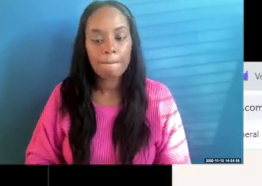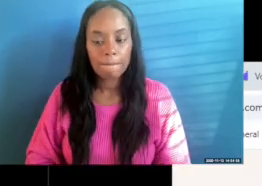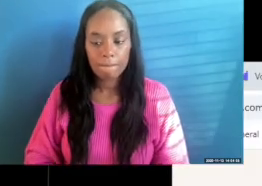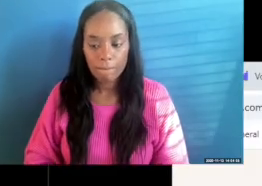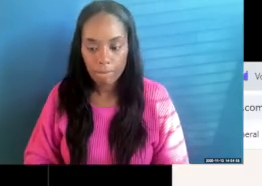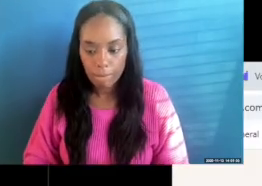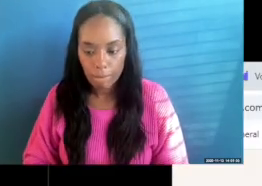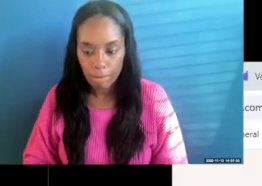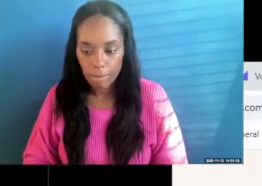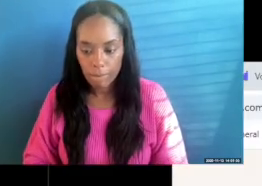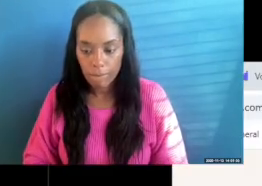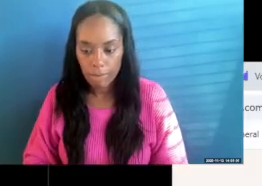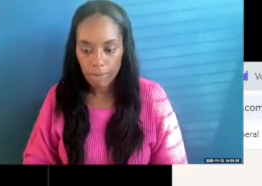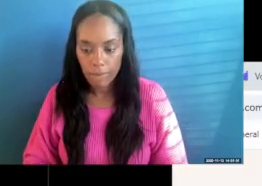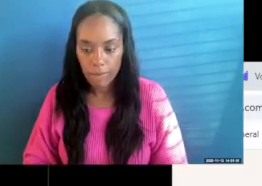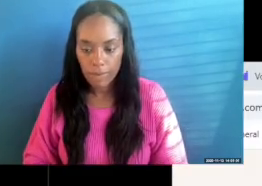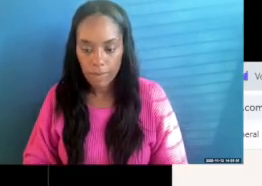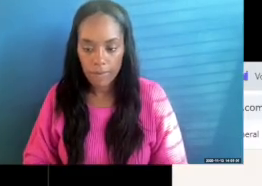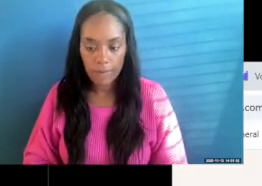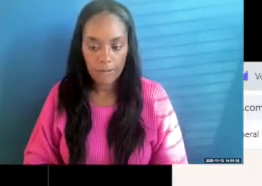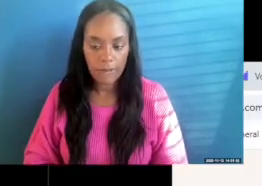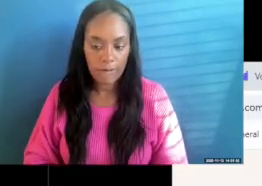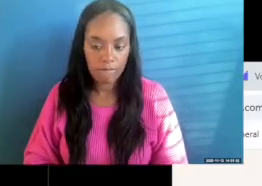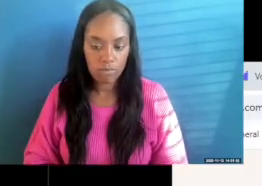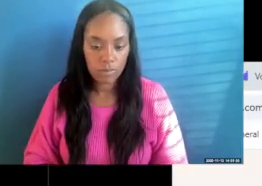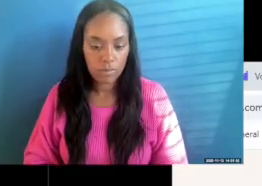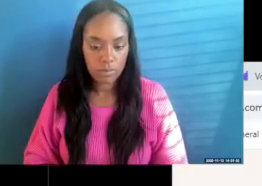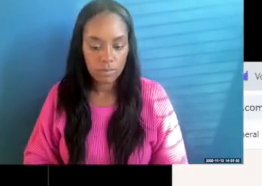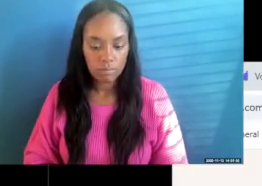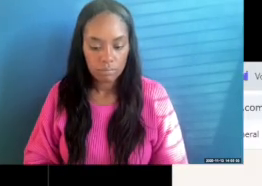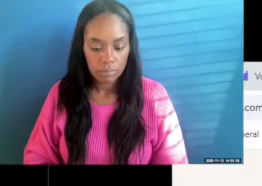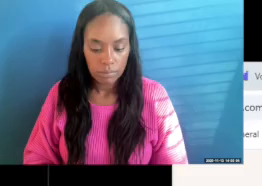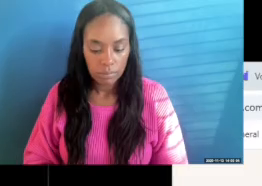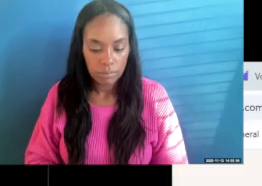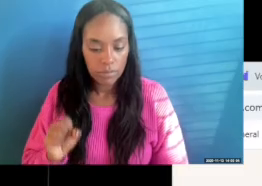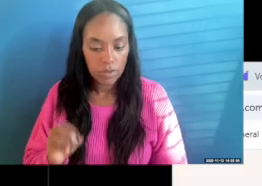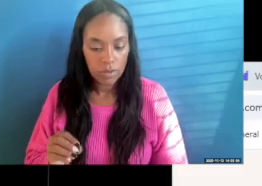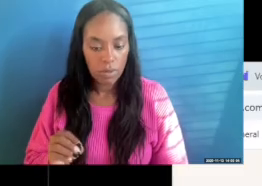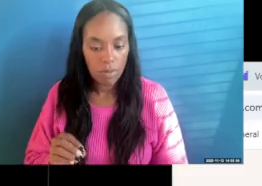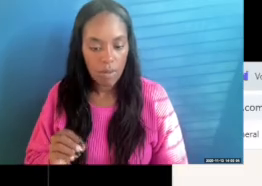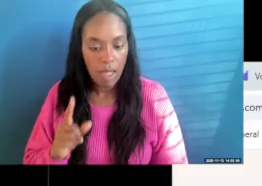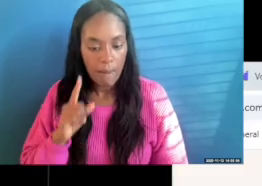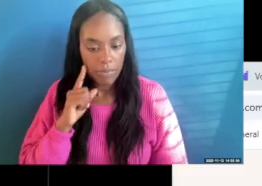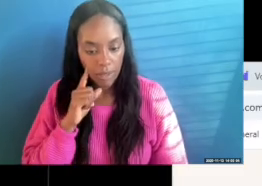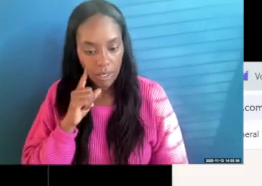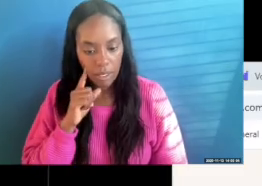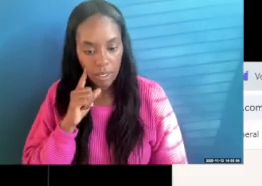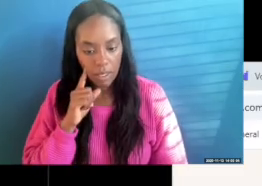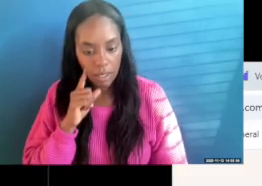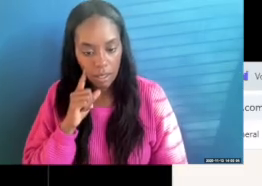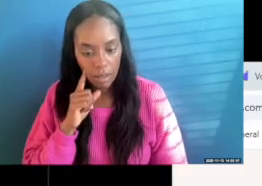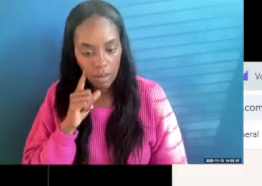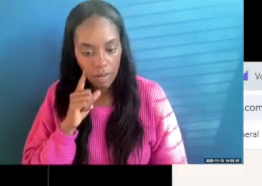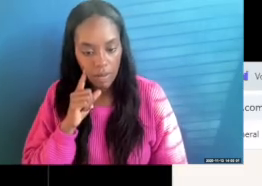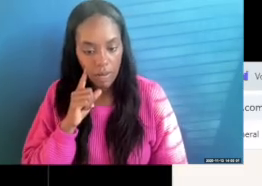about the ports, while the ports of LA and Long Beach have their own money, Oakland doesn't have money outside of the MAP program that's